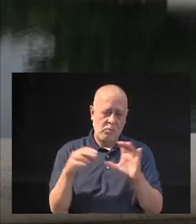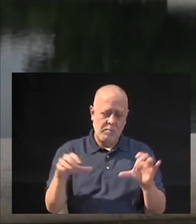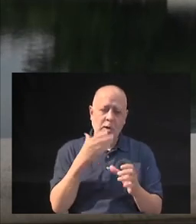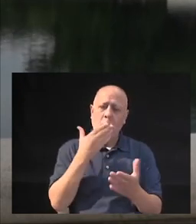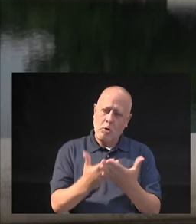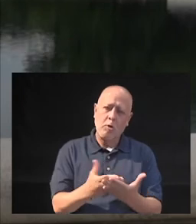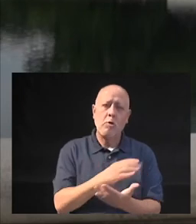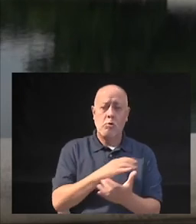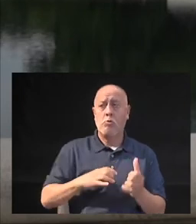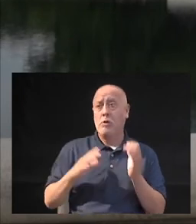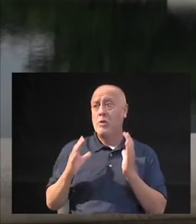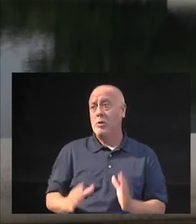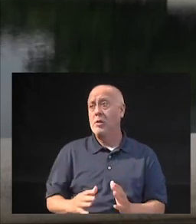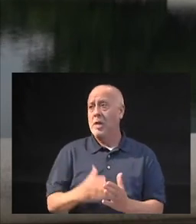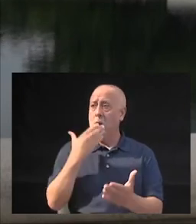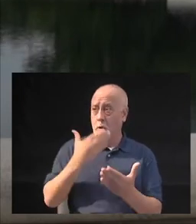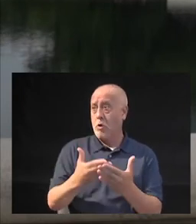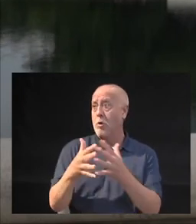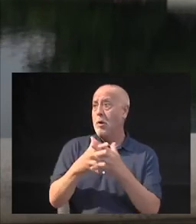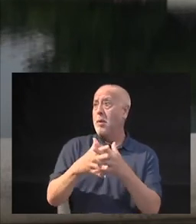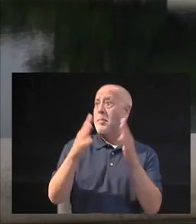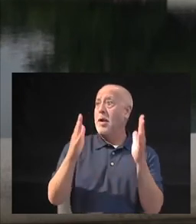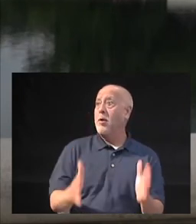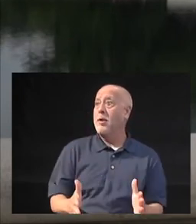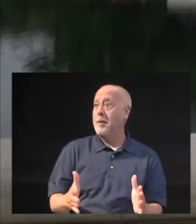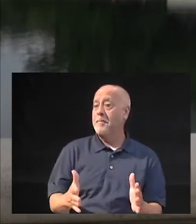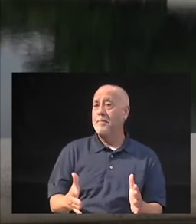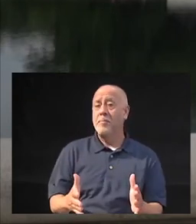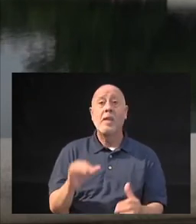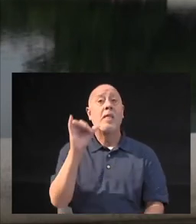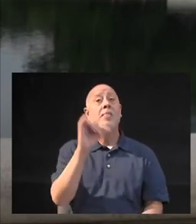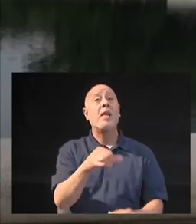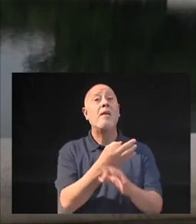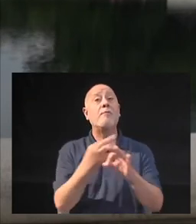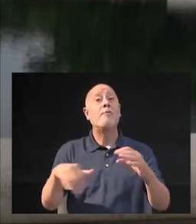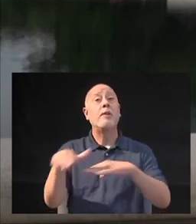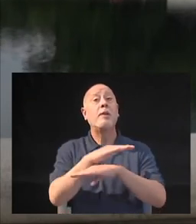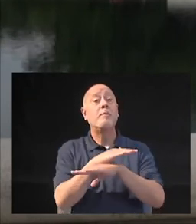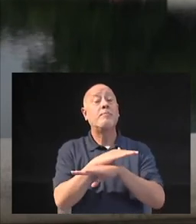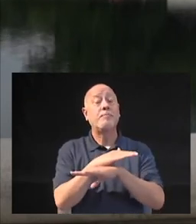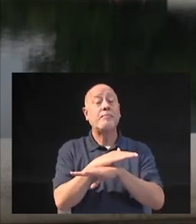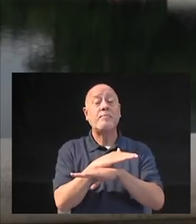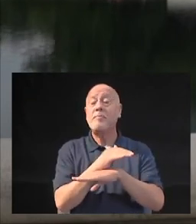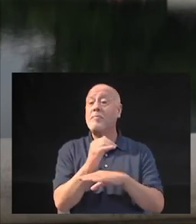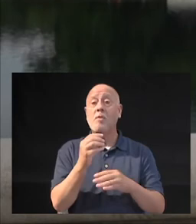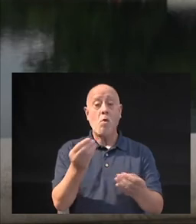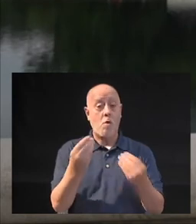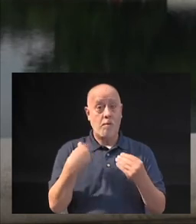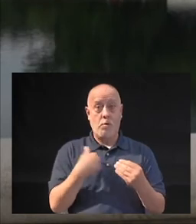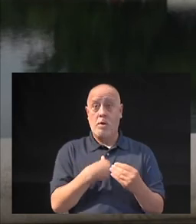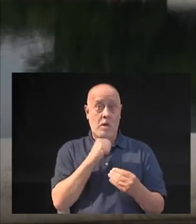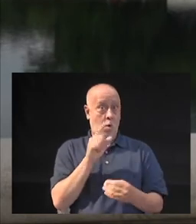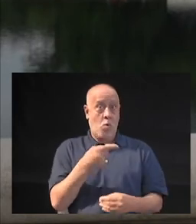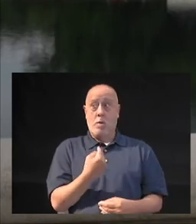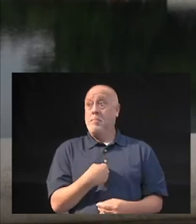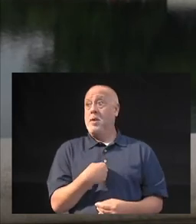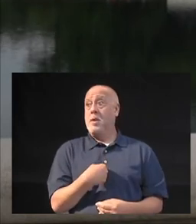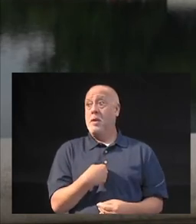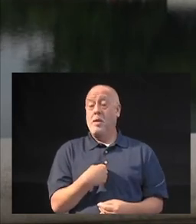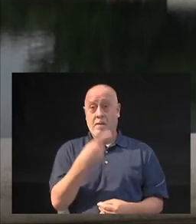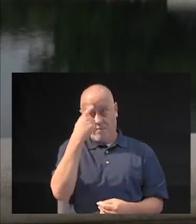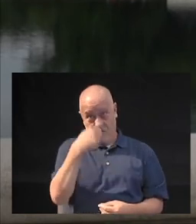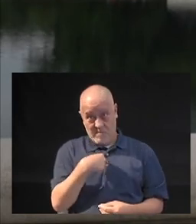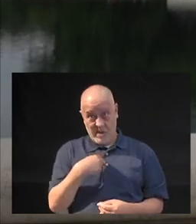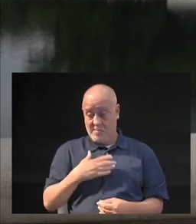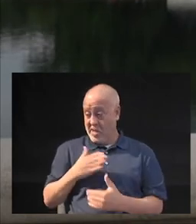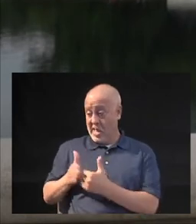Christian and a good American. And that freedom that's offered to us, it's not just for me. It's for me and